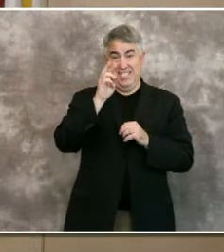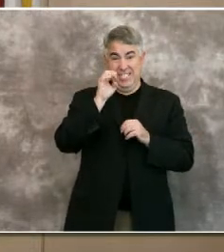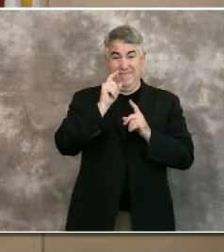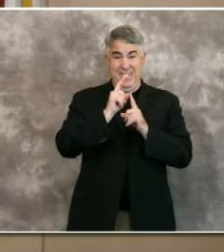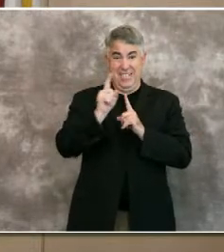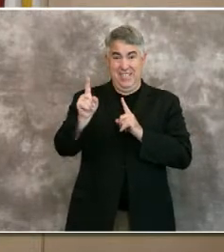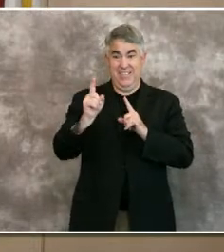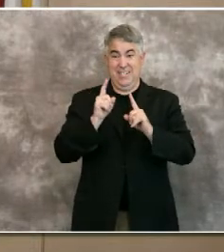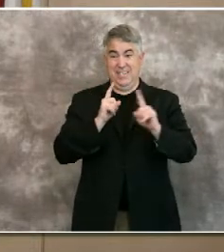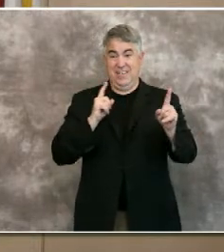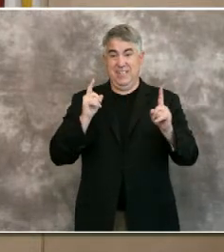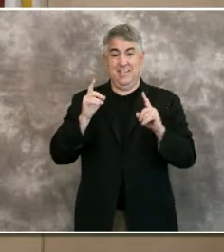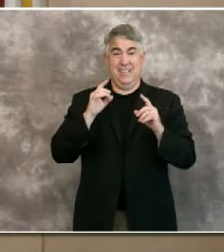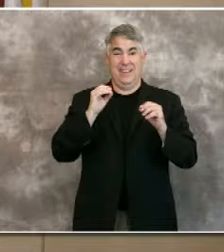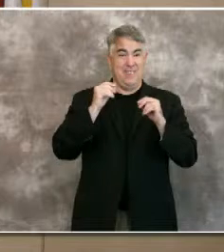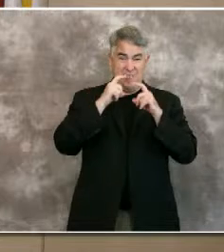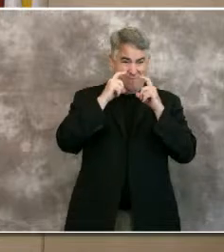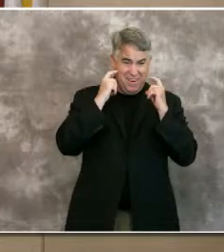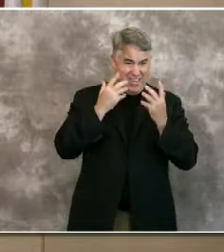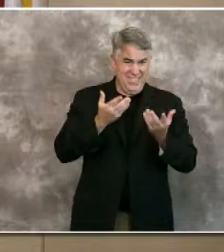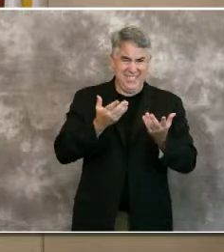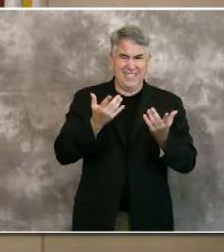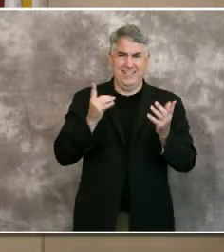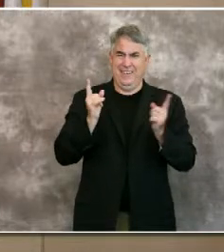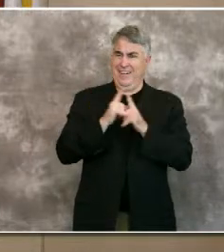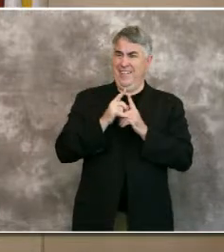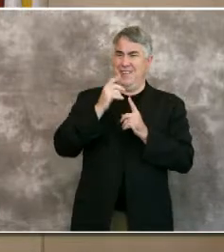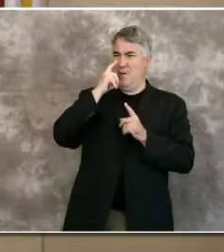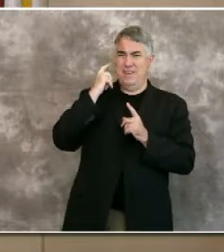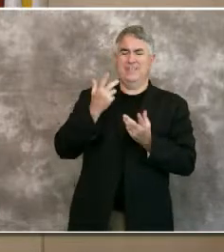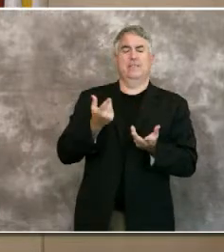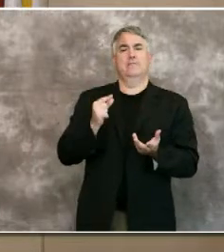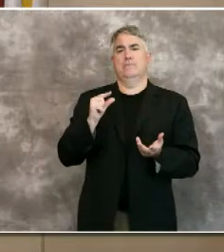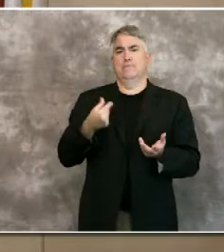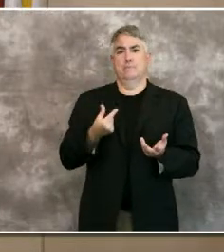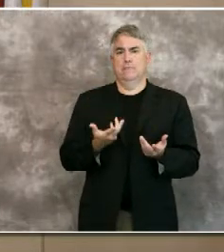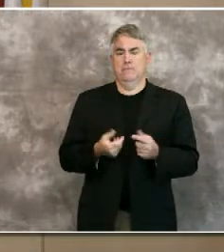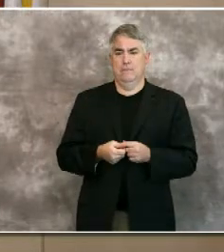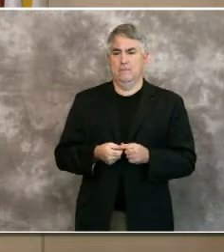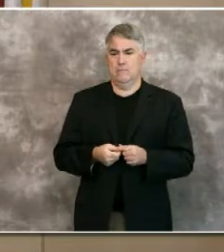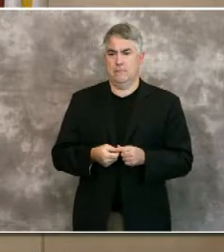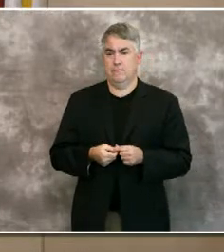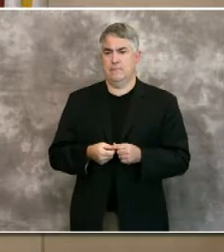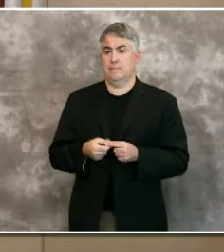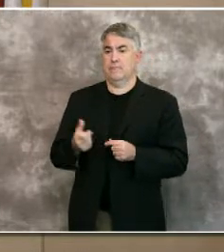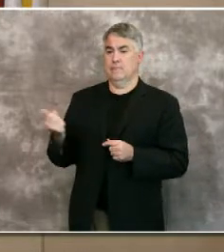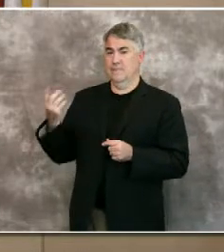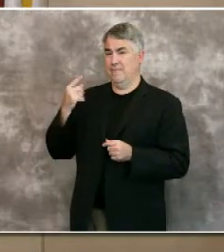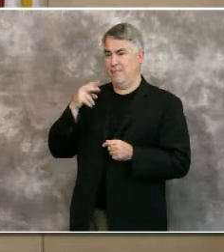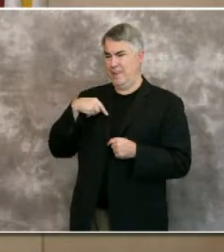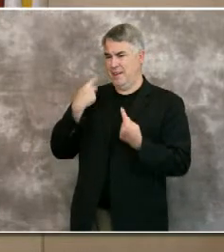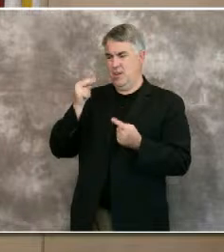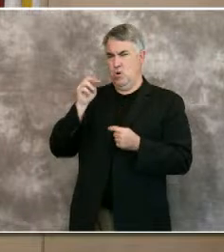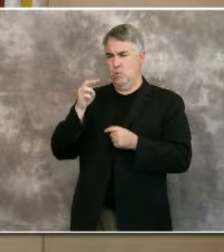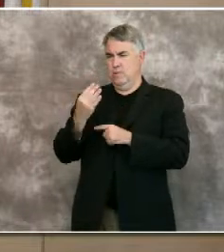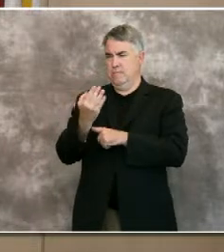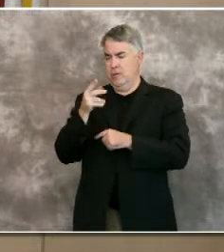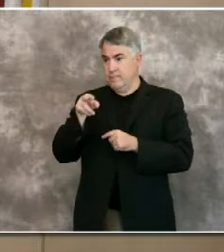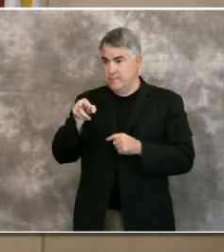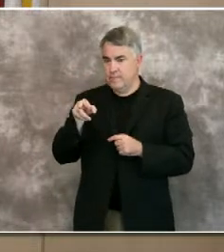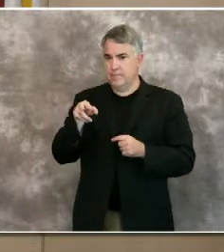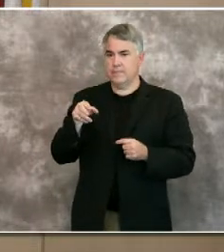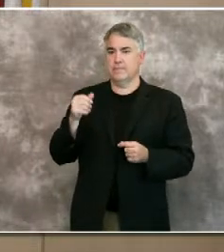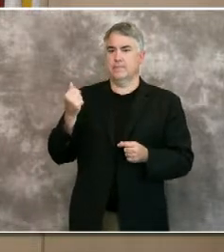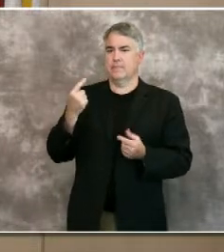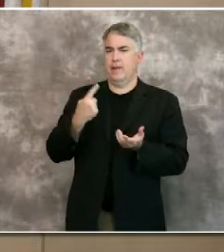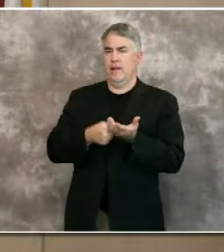coverings, it's bound to happen. There was actually a piece on the news this morning about